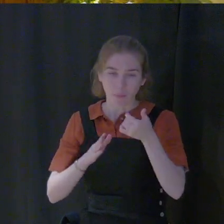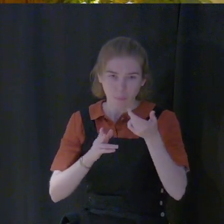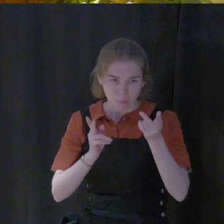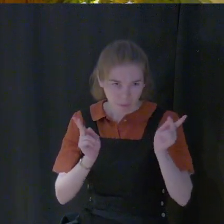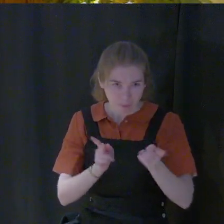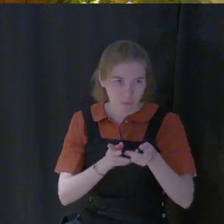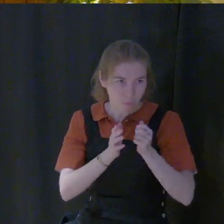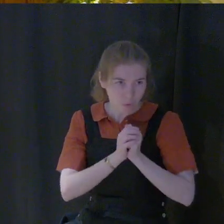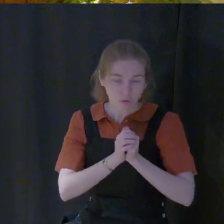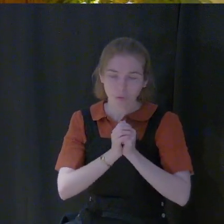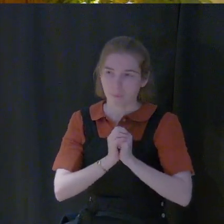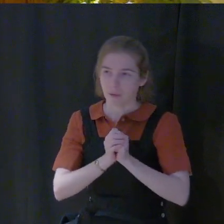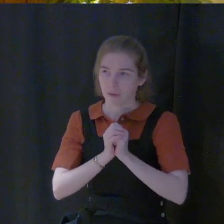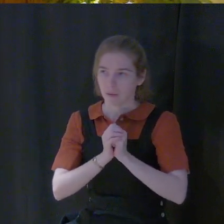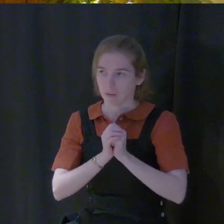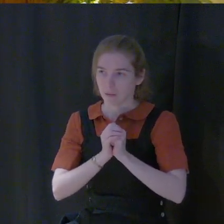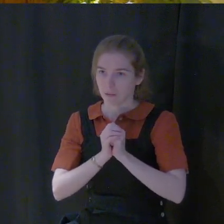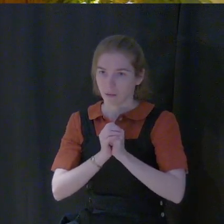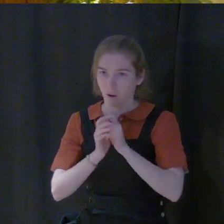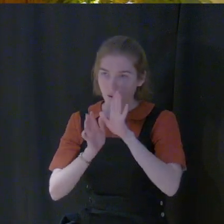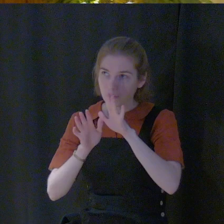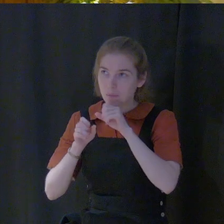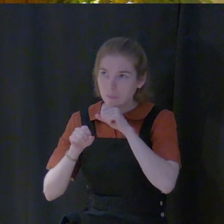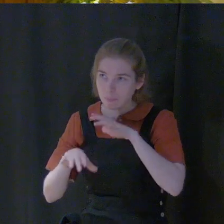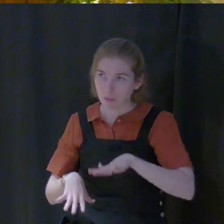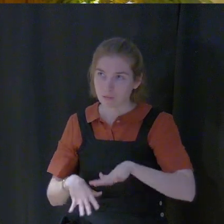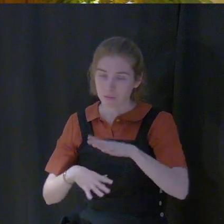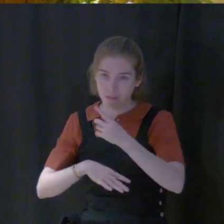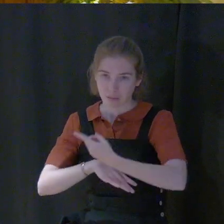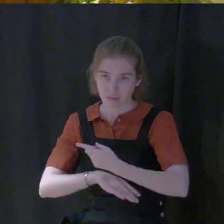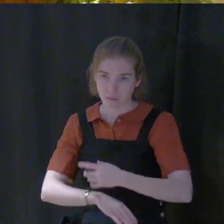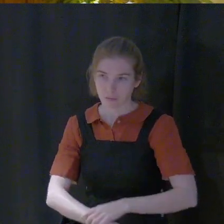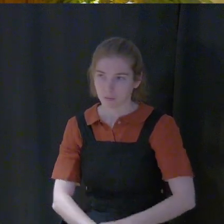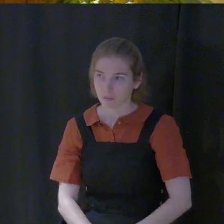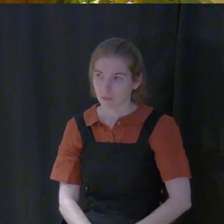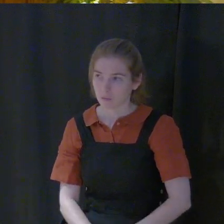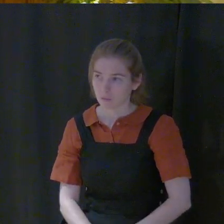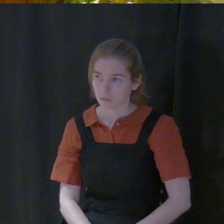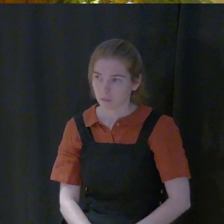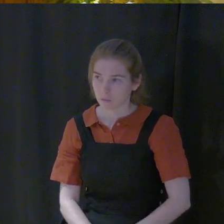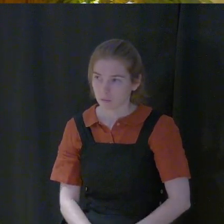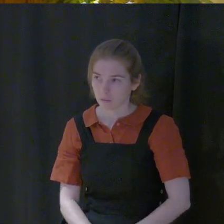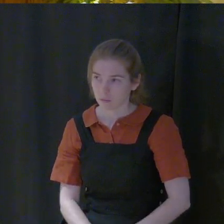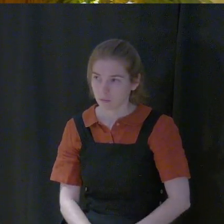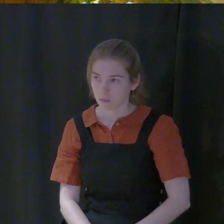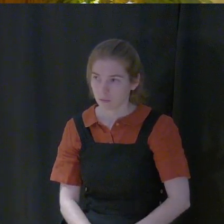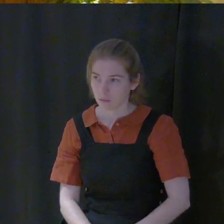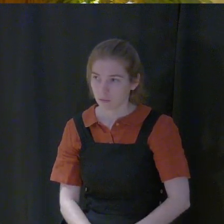worshiping him on his blessed day.